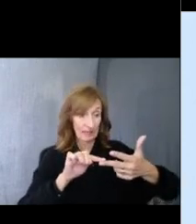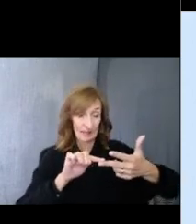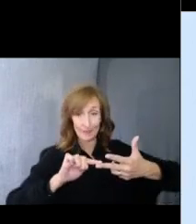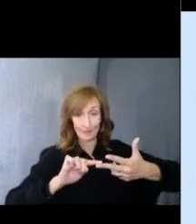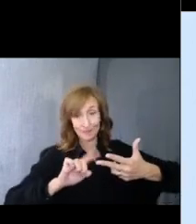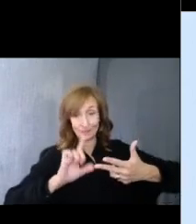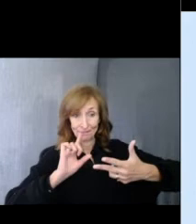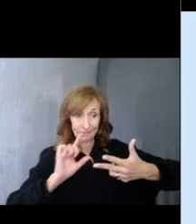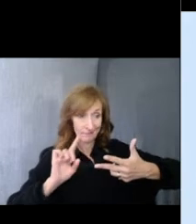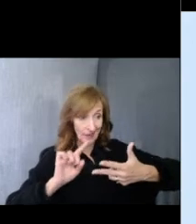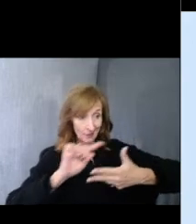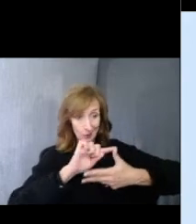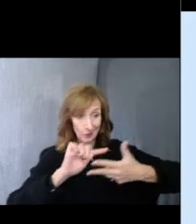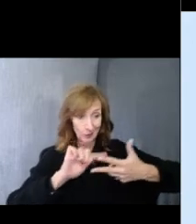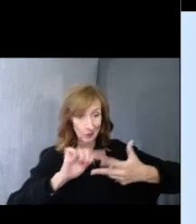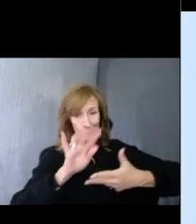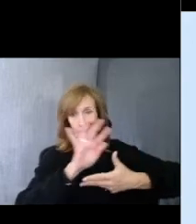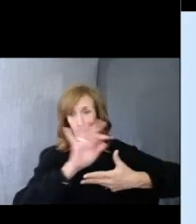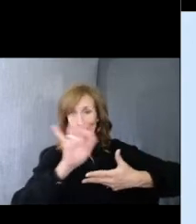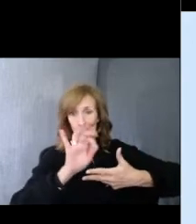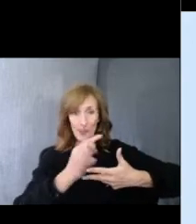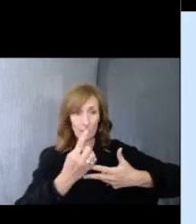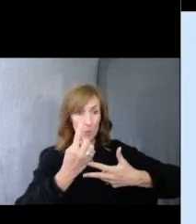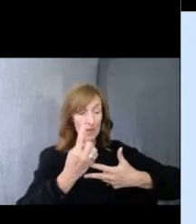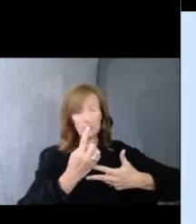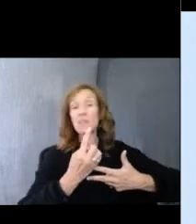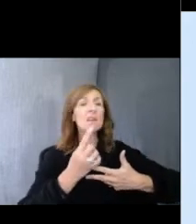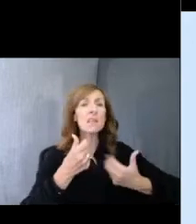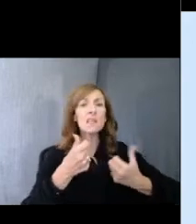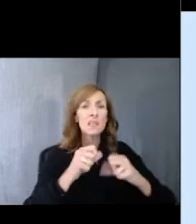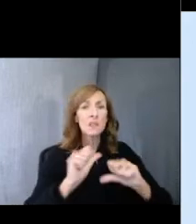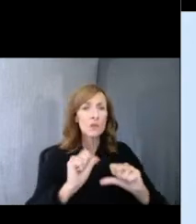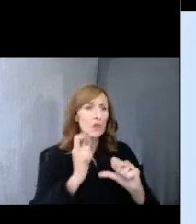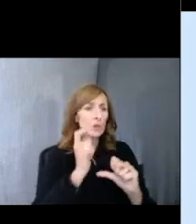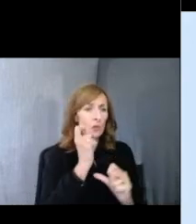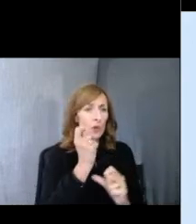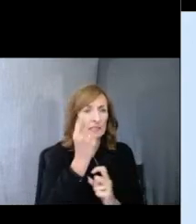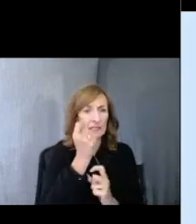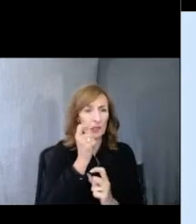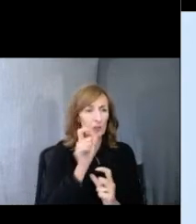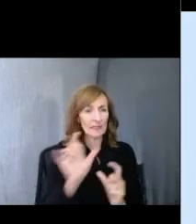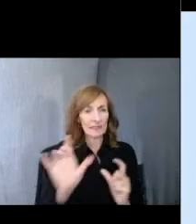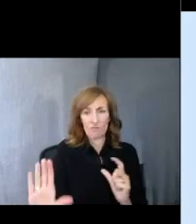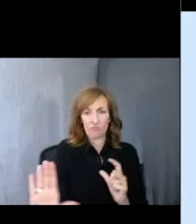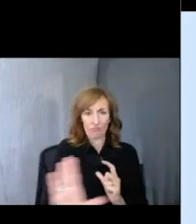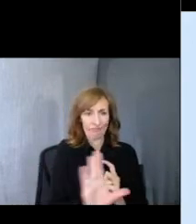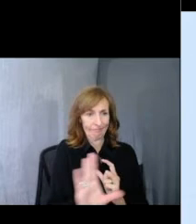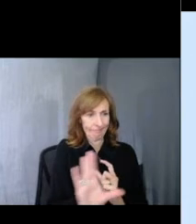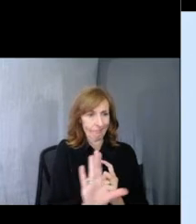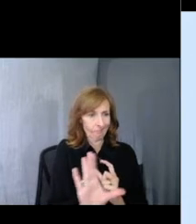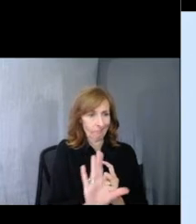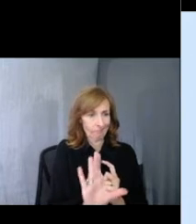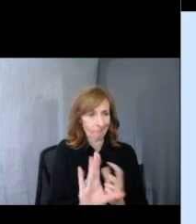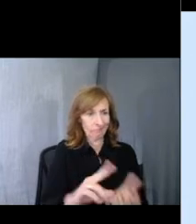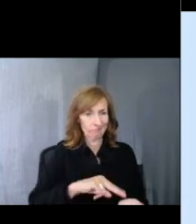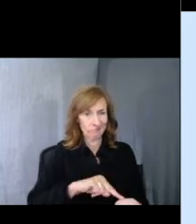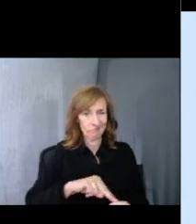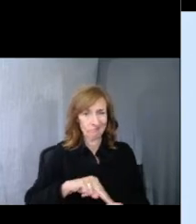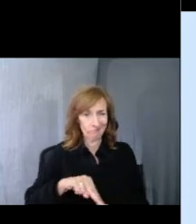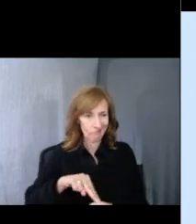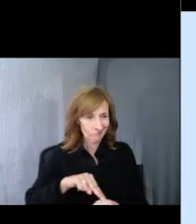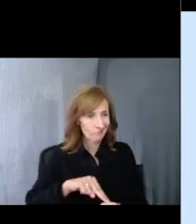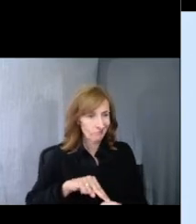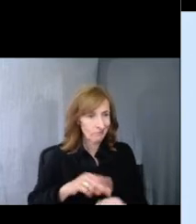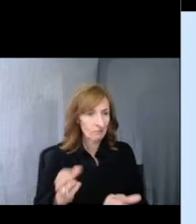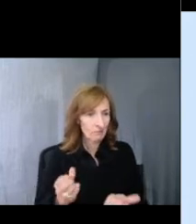again, trying to get an idea for those of you out there and to find out how many of you have